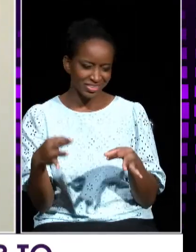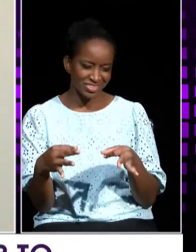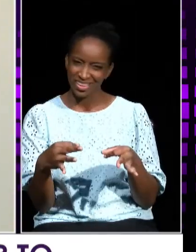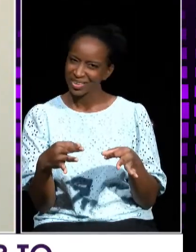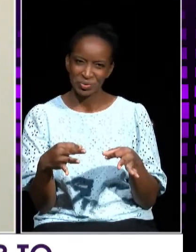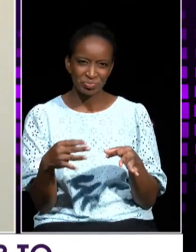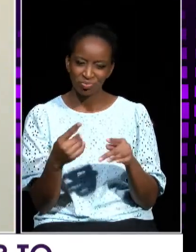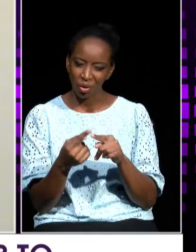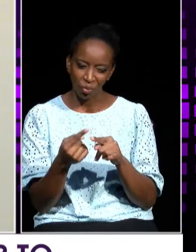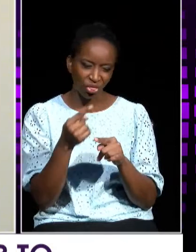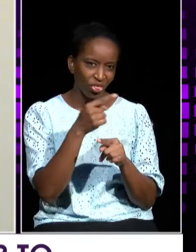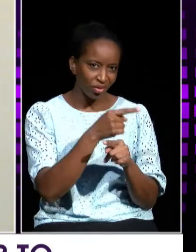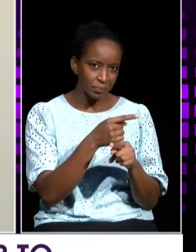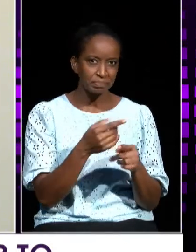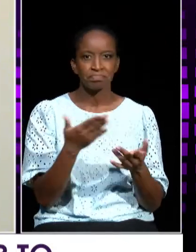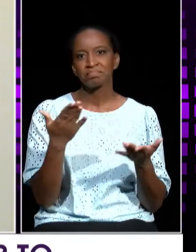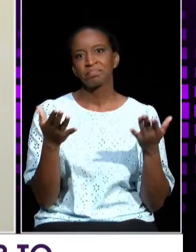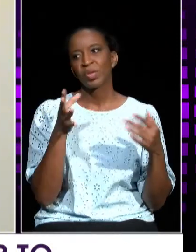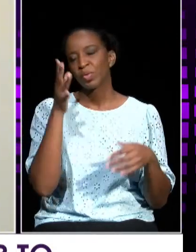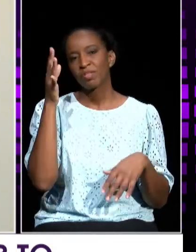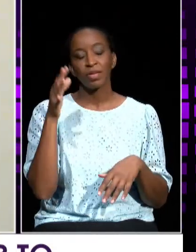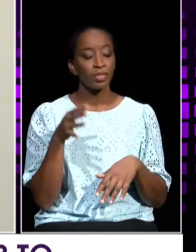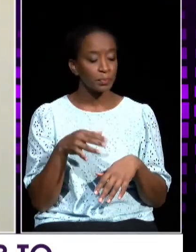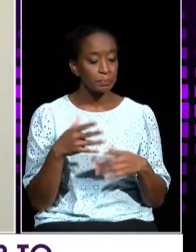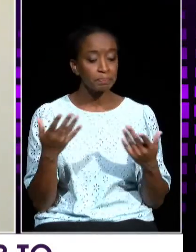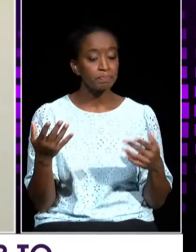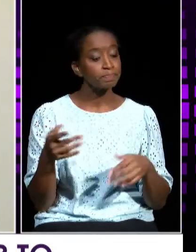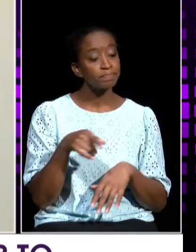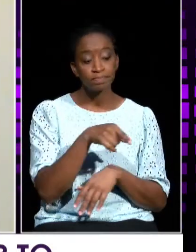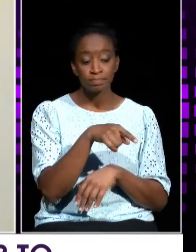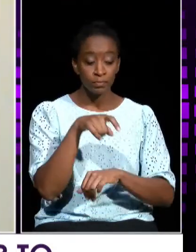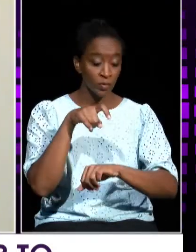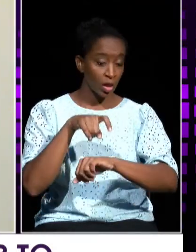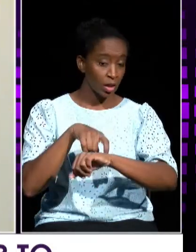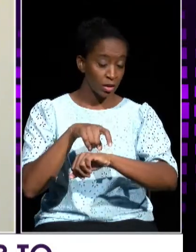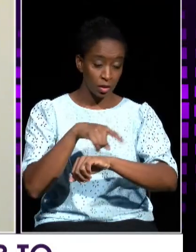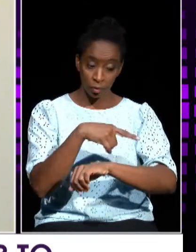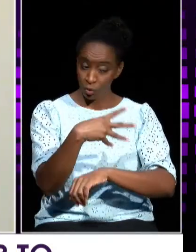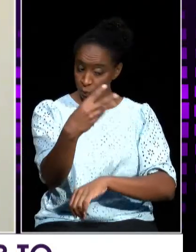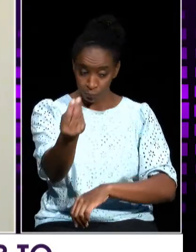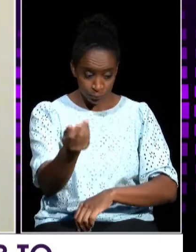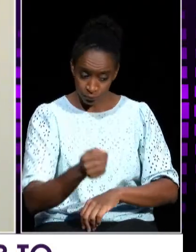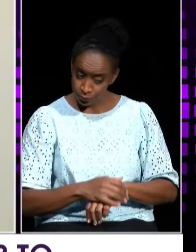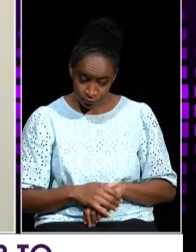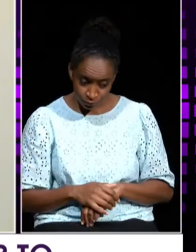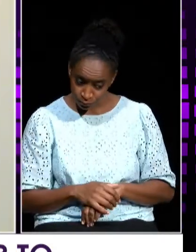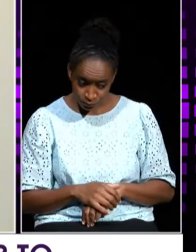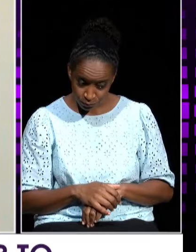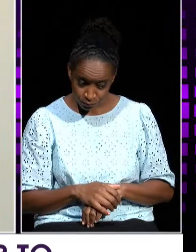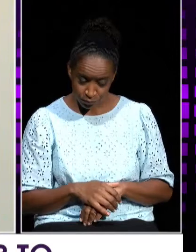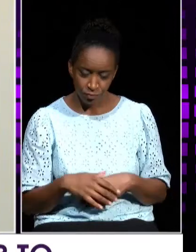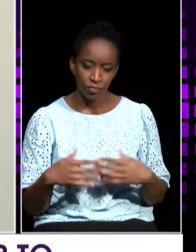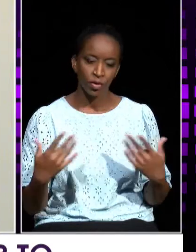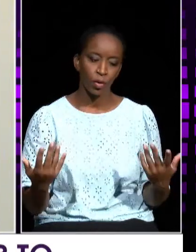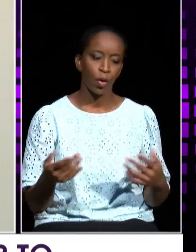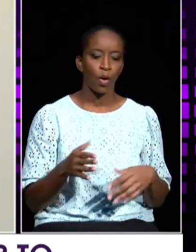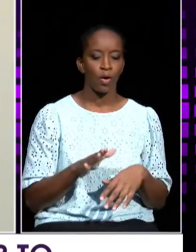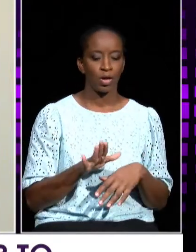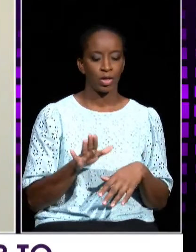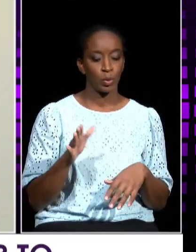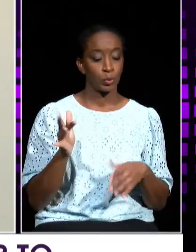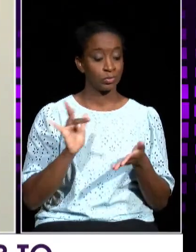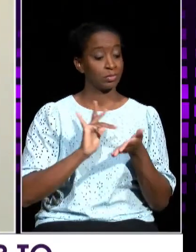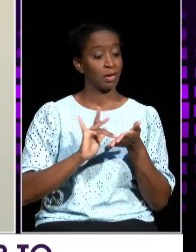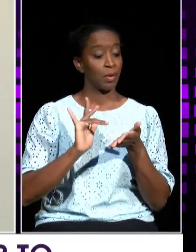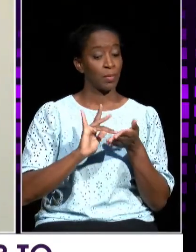their child not to go outside at a particular time, or not to go on the school tablet to play games and have that long